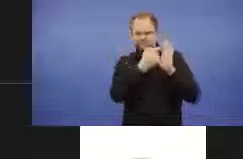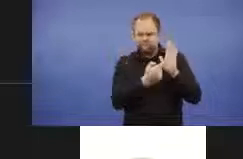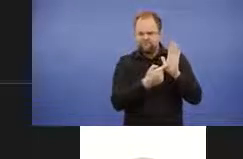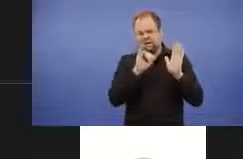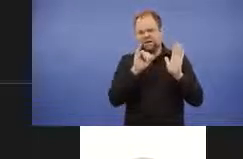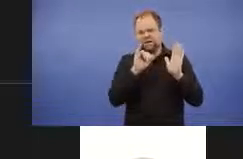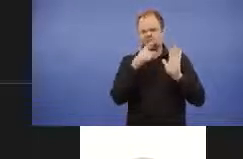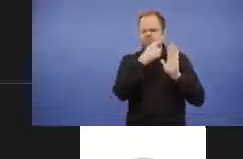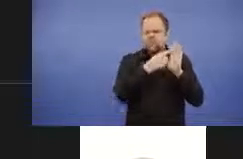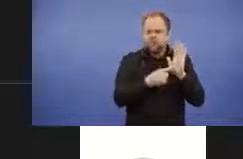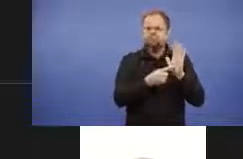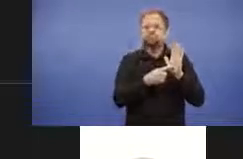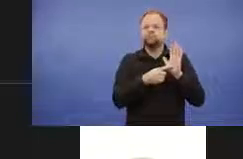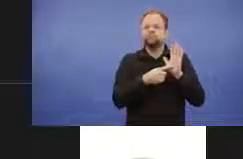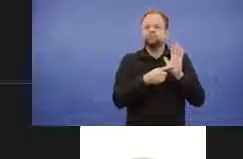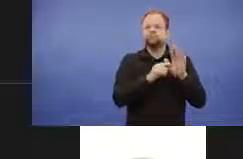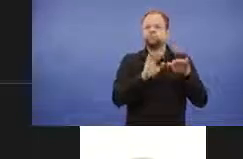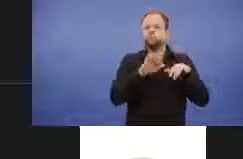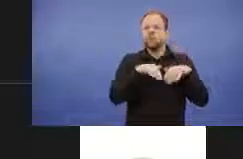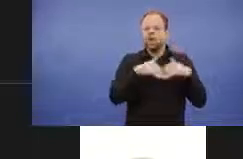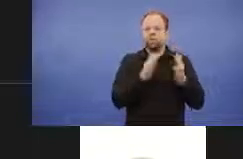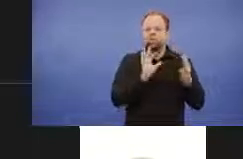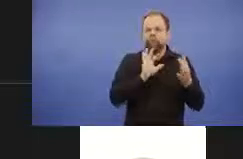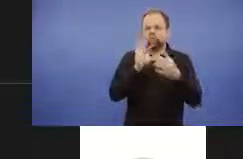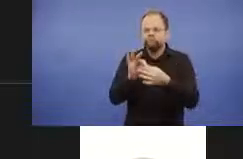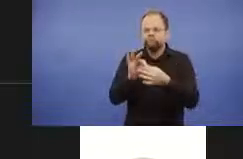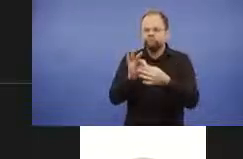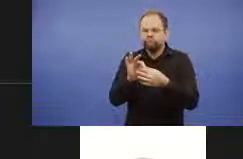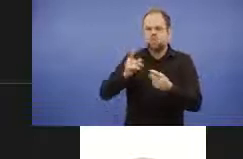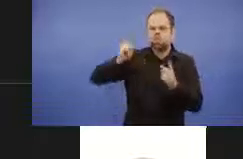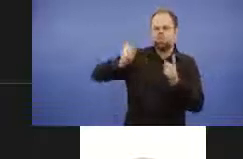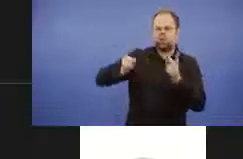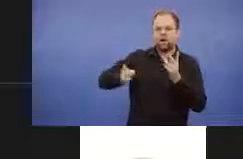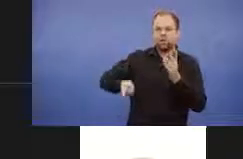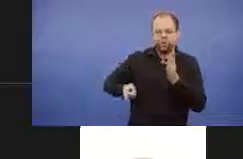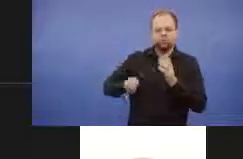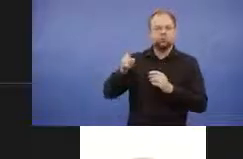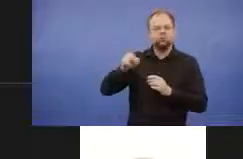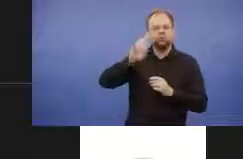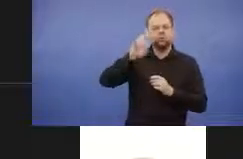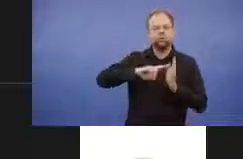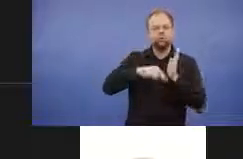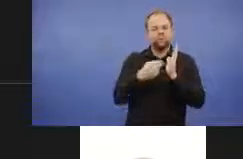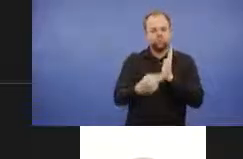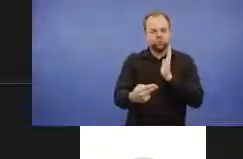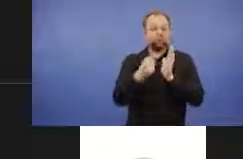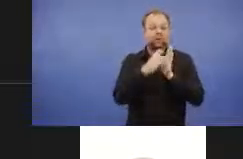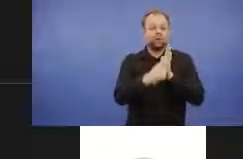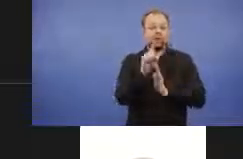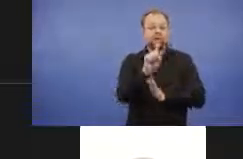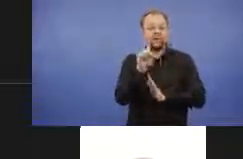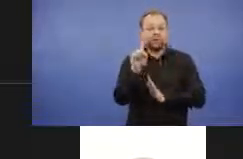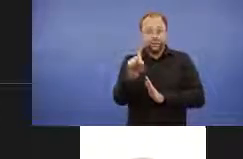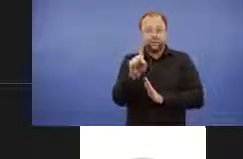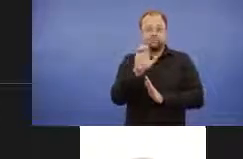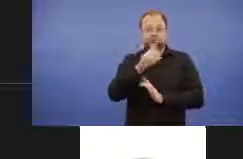The background document also assessed the concept of protection